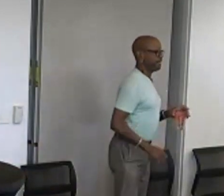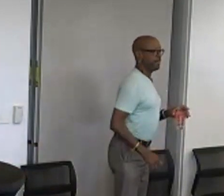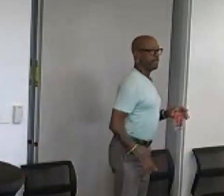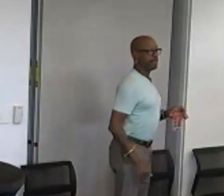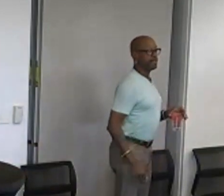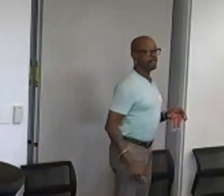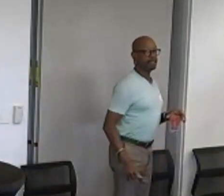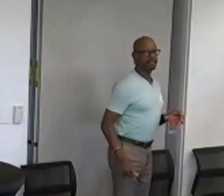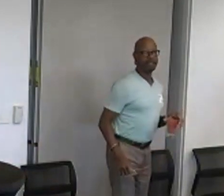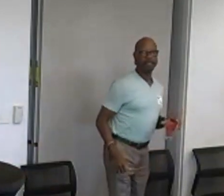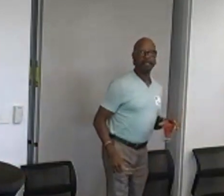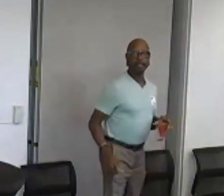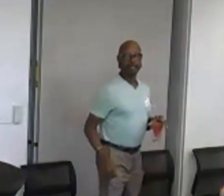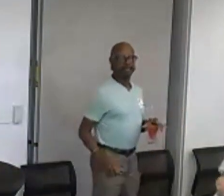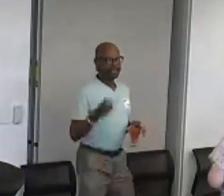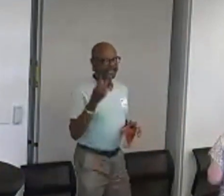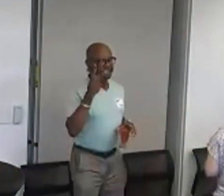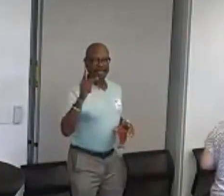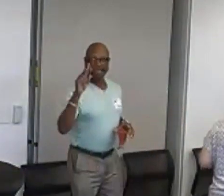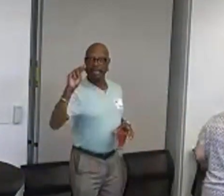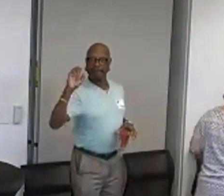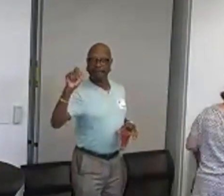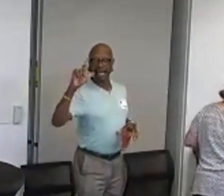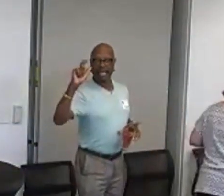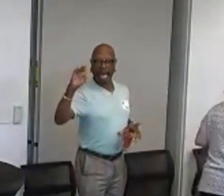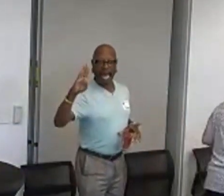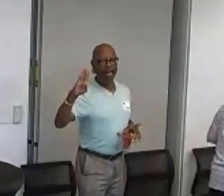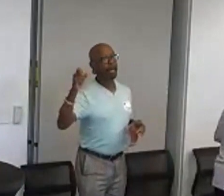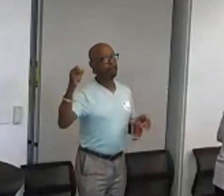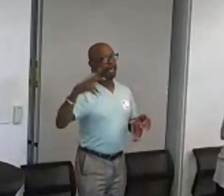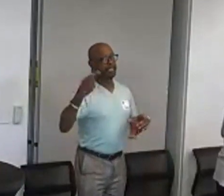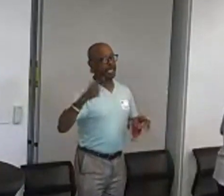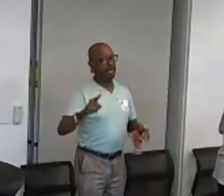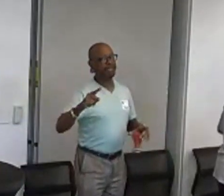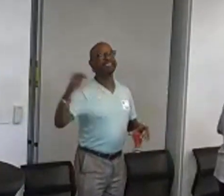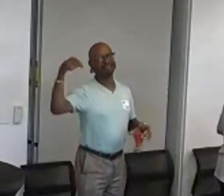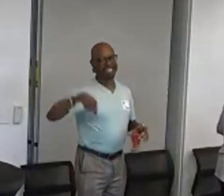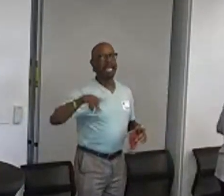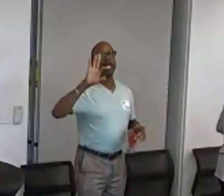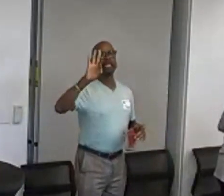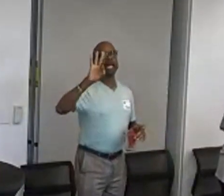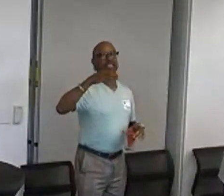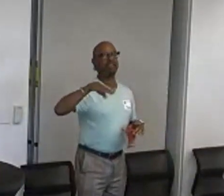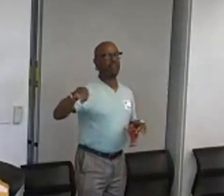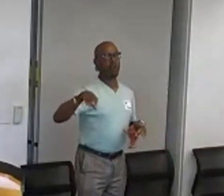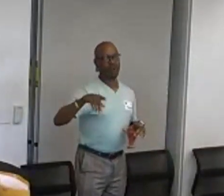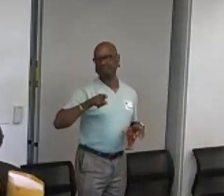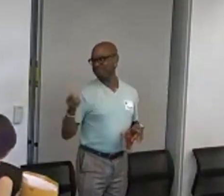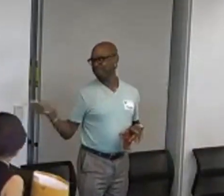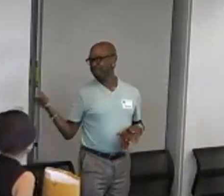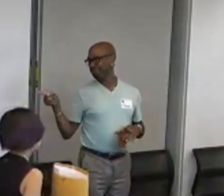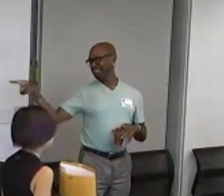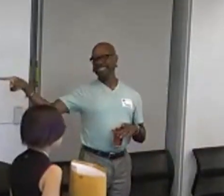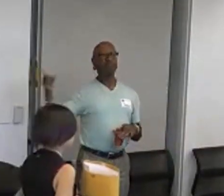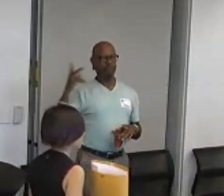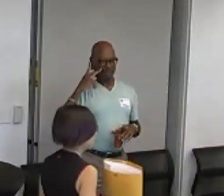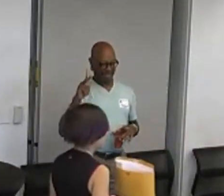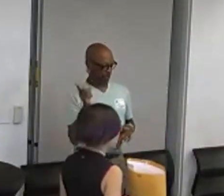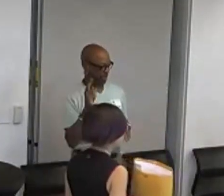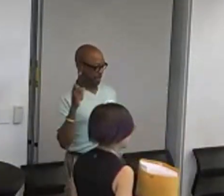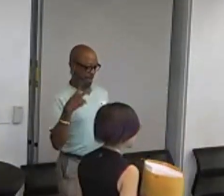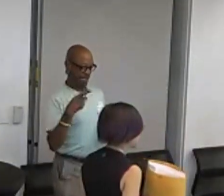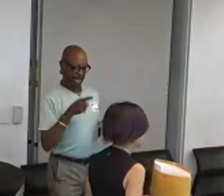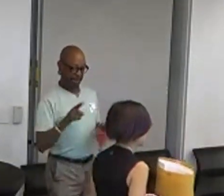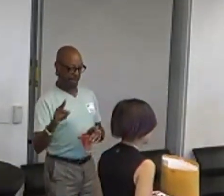If you want to see the Mad Lab where the magic happens, follow me downstairs. I forgot to mention that if you want to see where the magic happens,